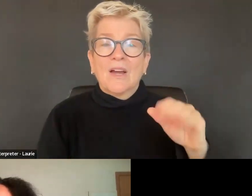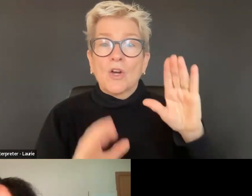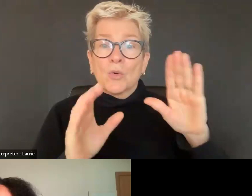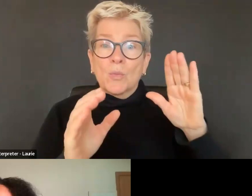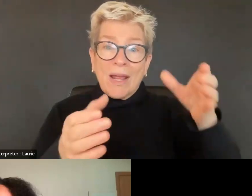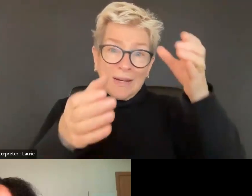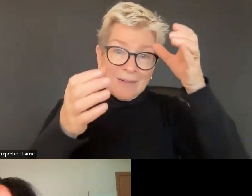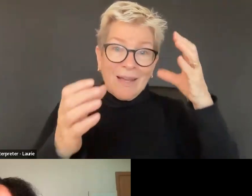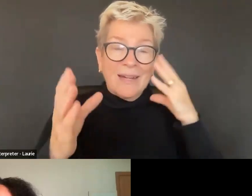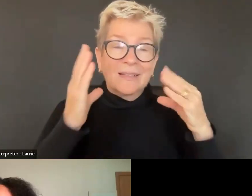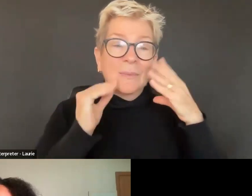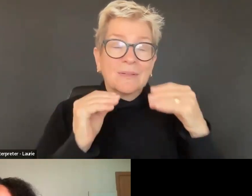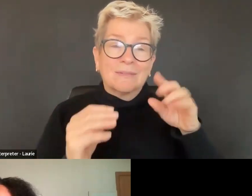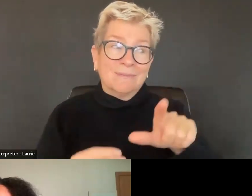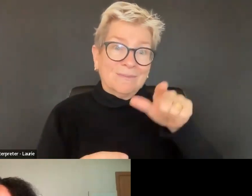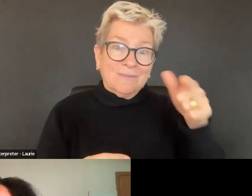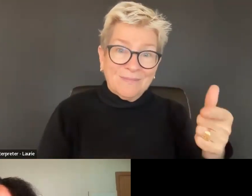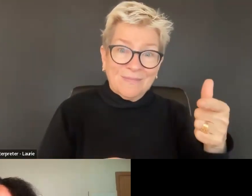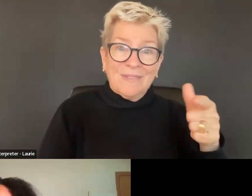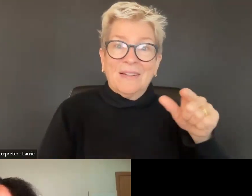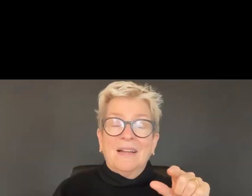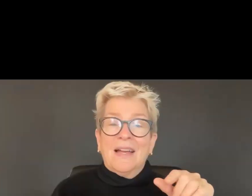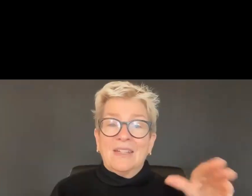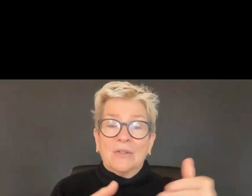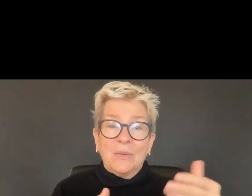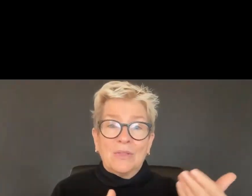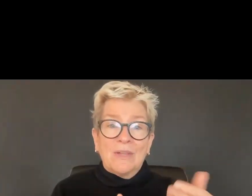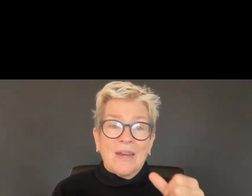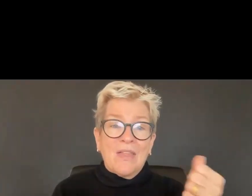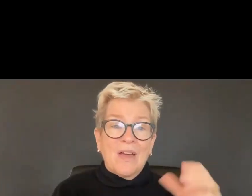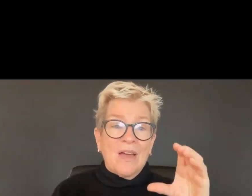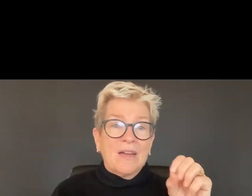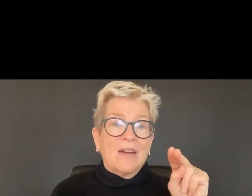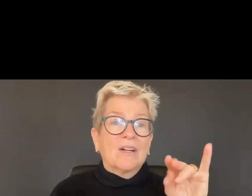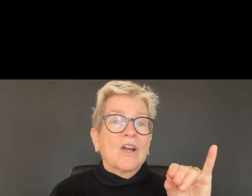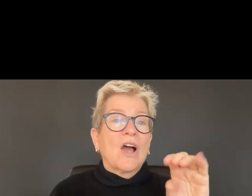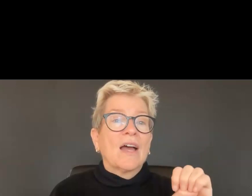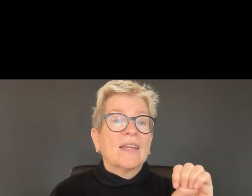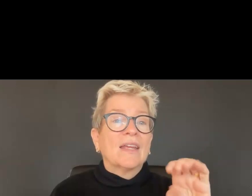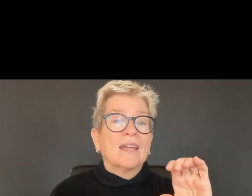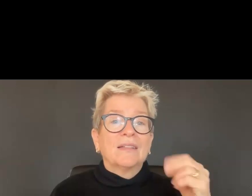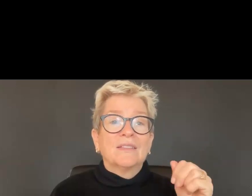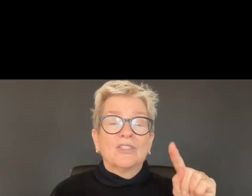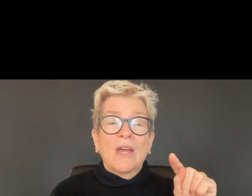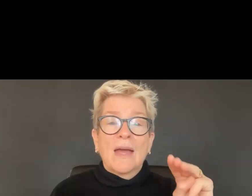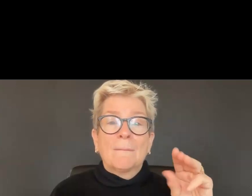expertise and experience, I also want to introduce our other new committee member, Connie Chapman. Connie, welcome.